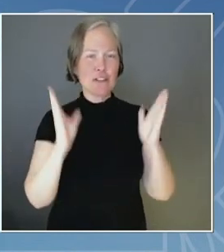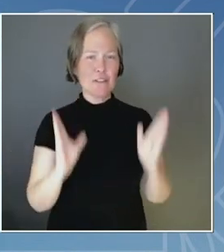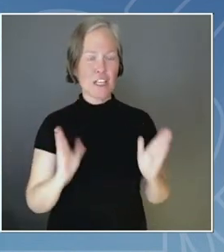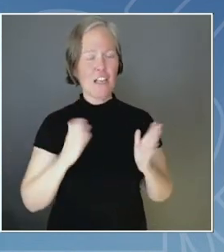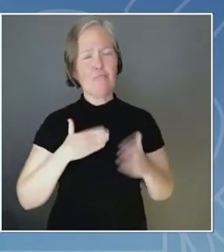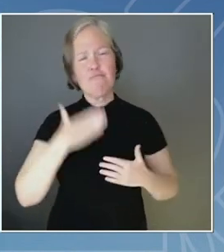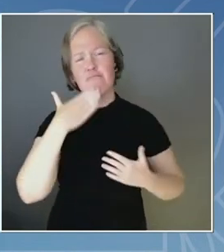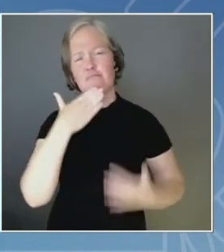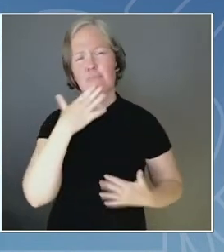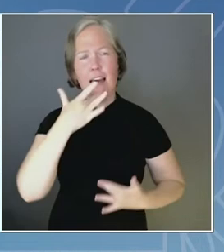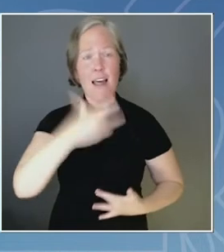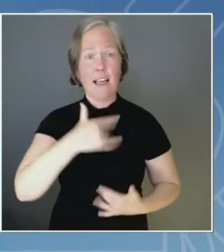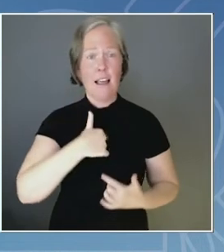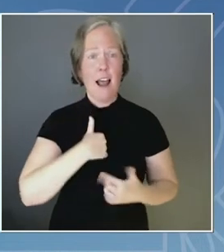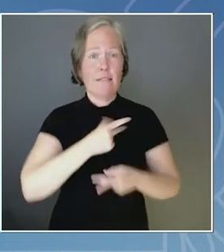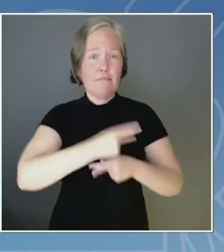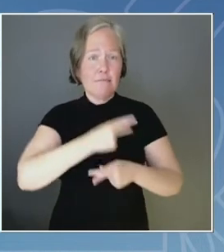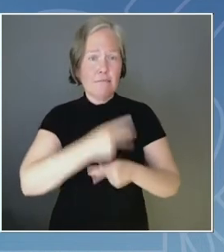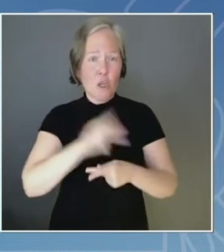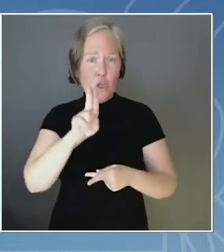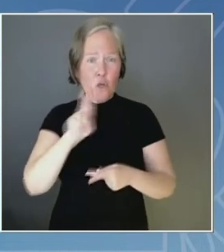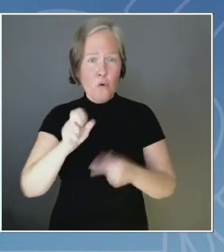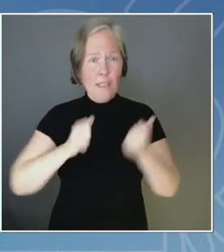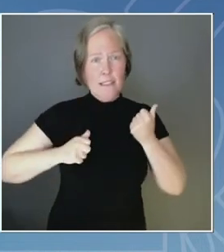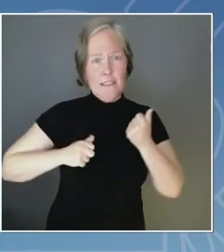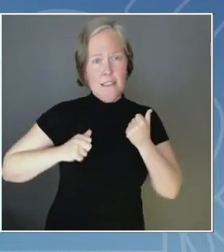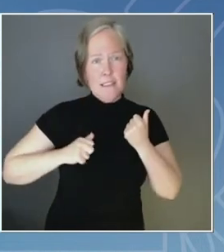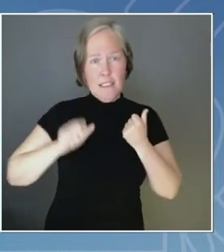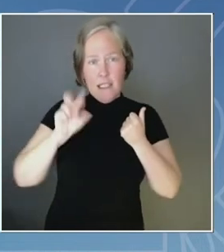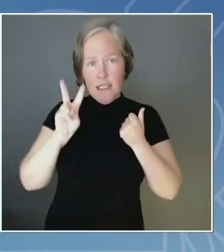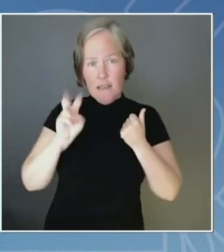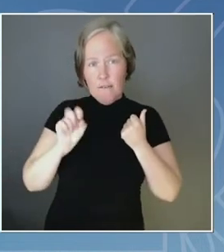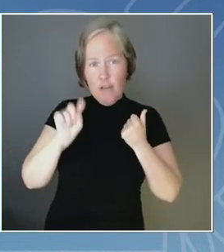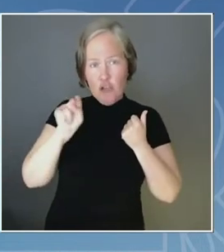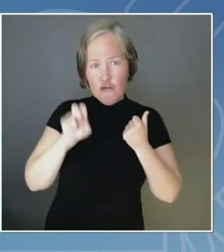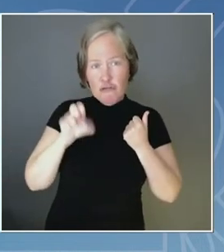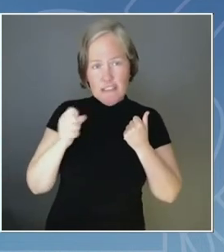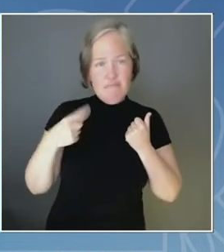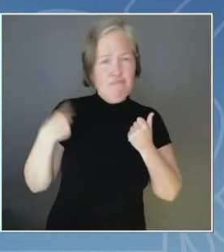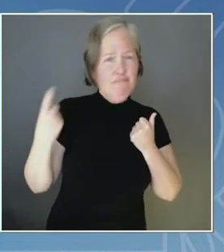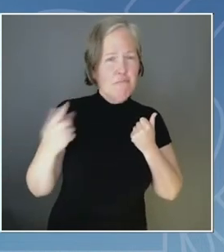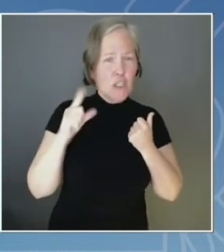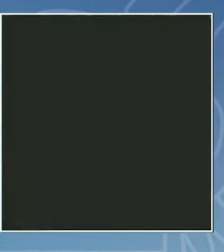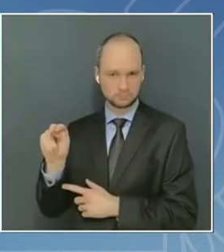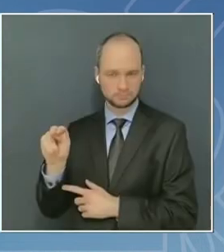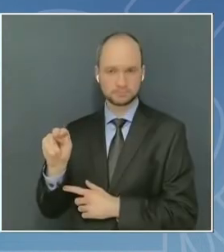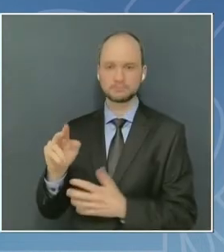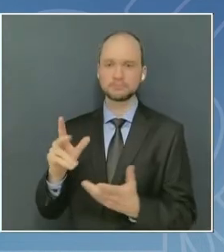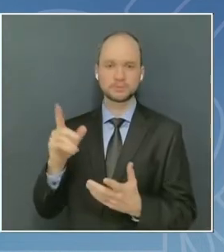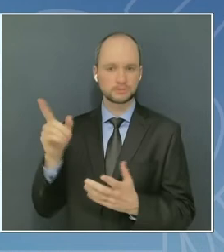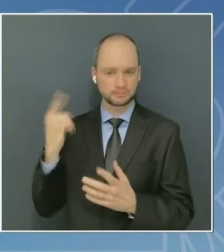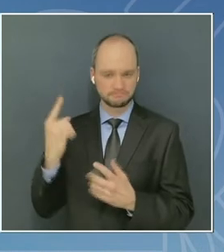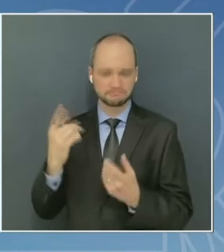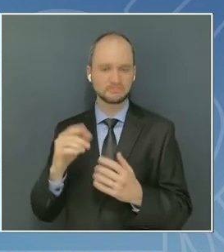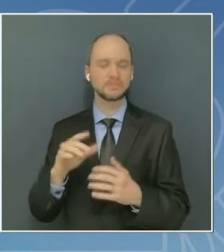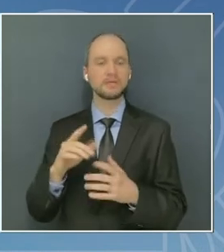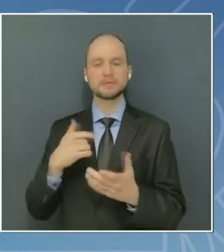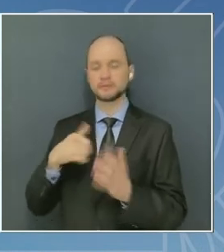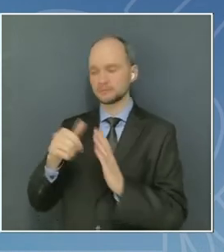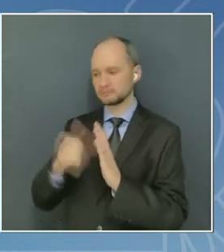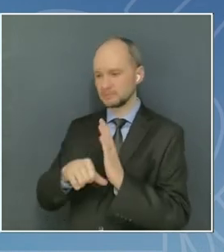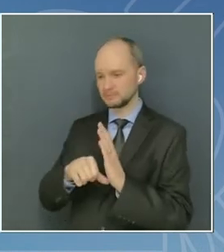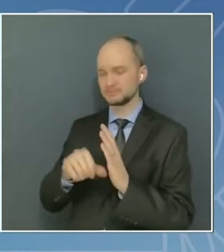over the past two decades, from working in the OR, fixing hernias and removing colon cancers and treating ruptured appendicitis,